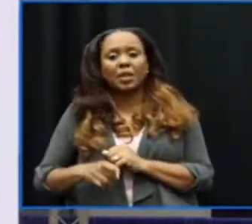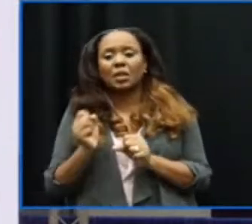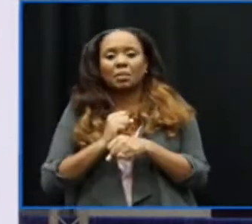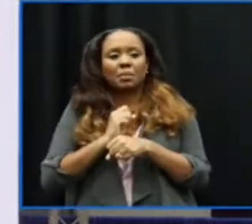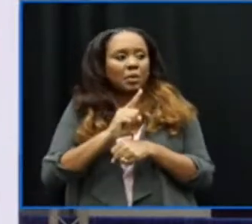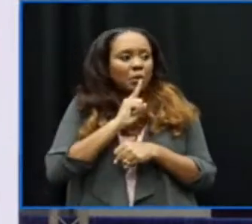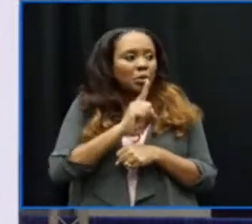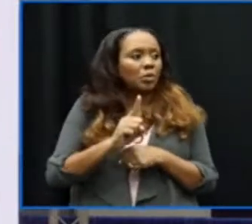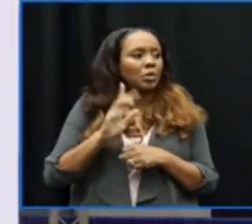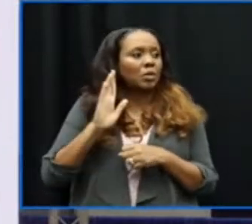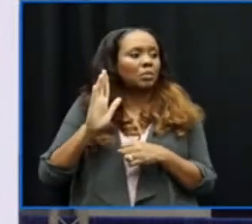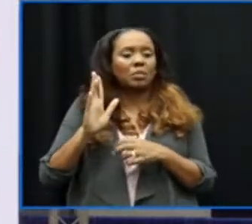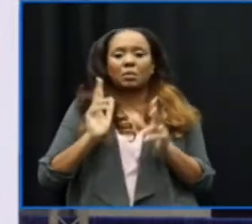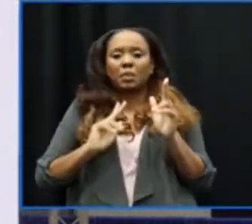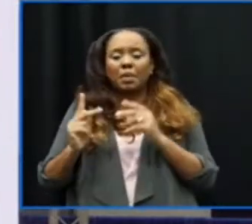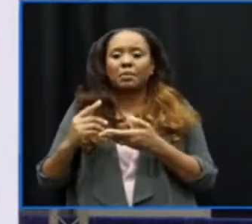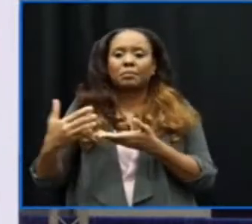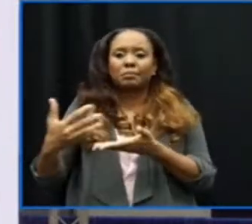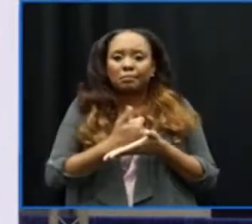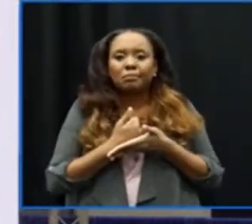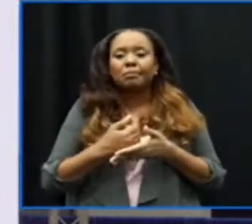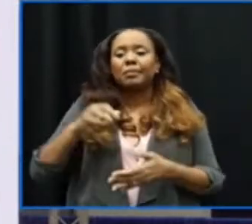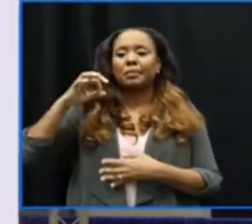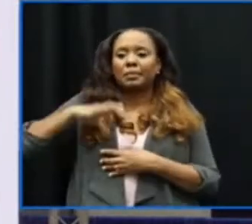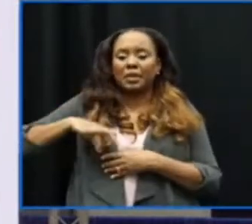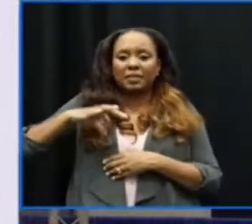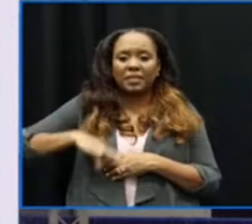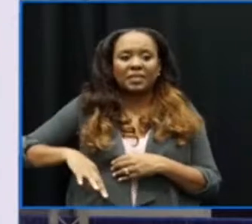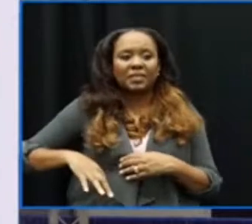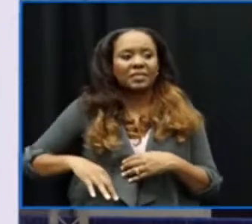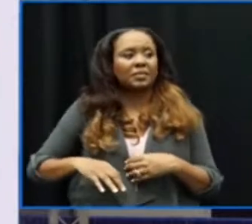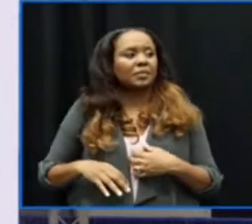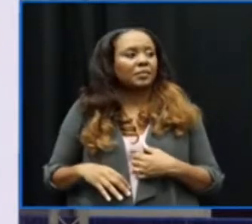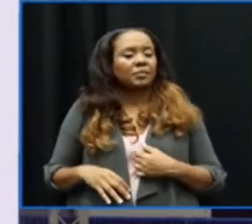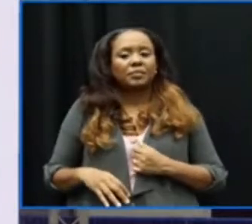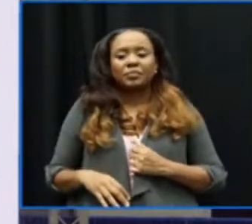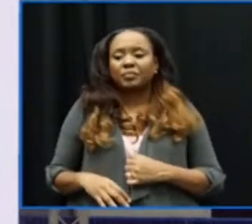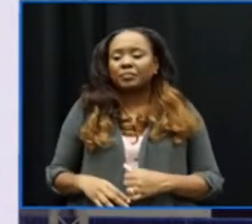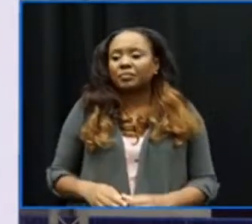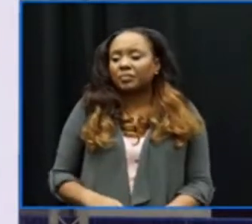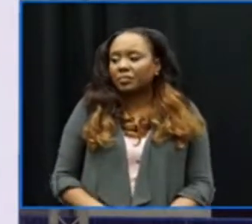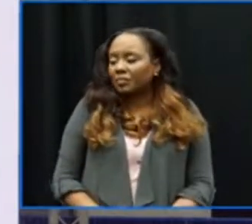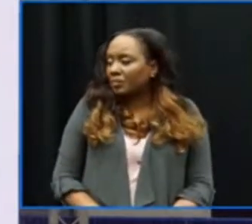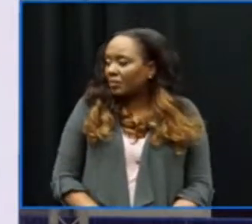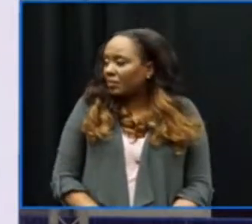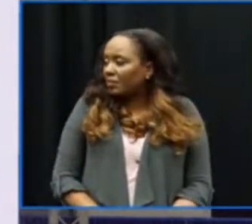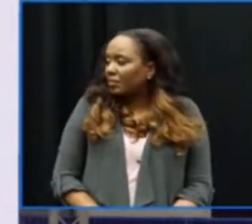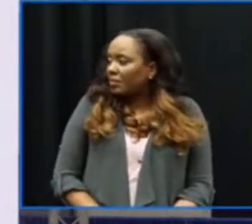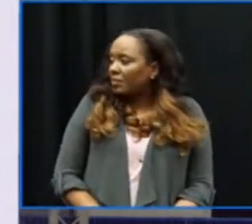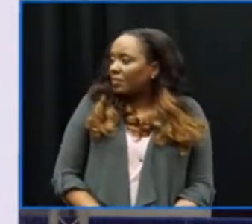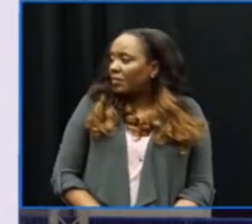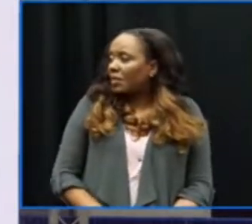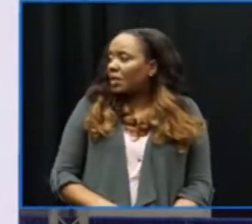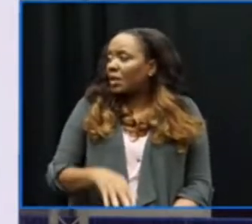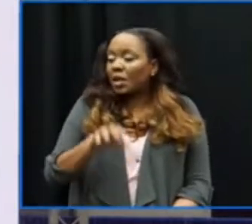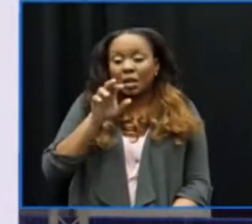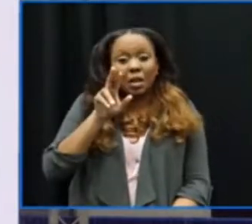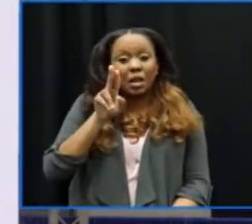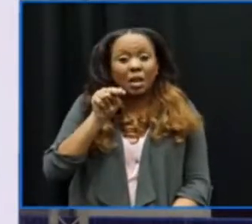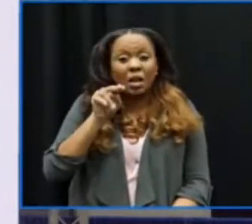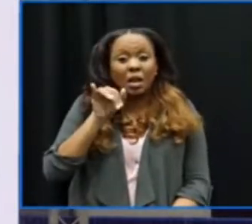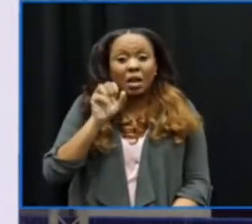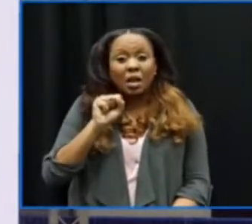other benefits. So I mentioned self-employed people a while ago. Most of them don't contribute. The NIS was designed 55 years